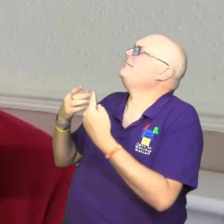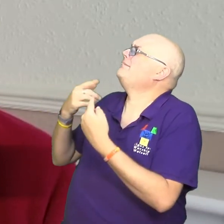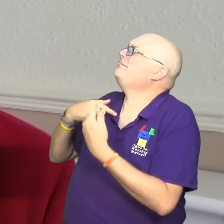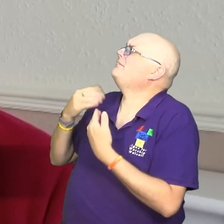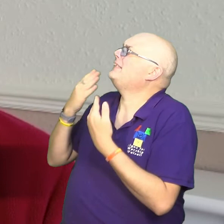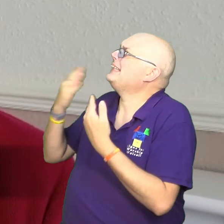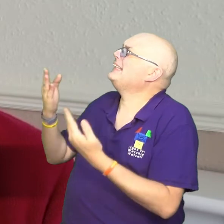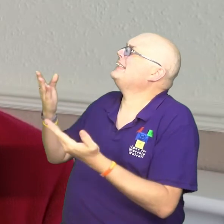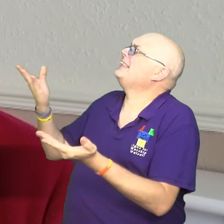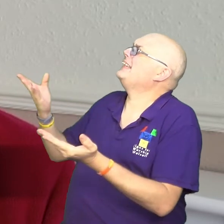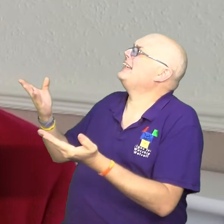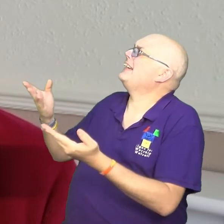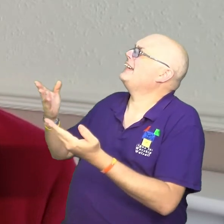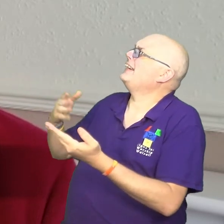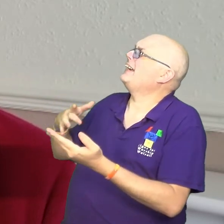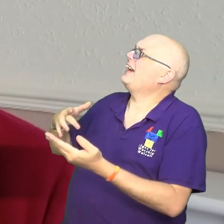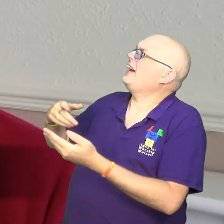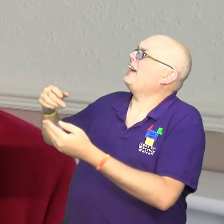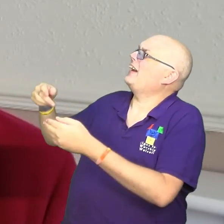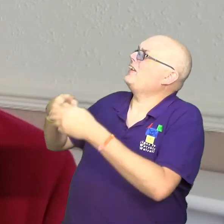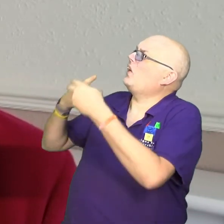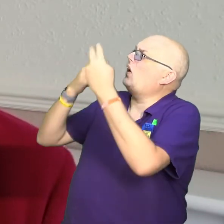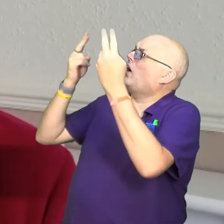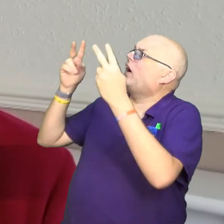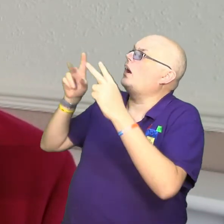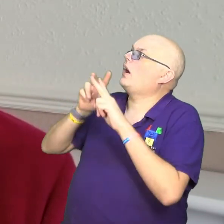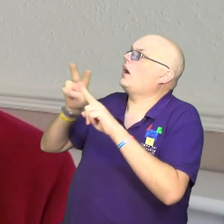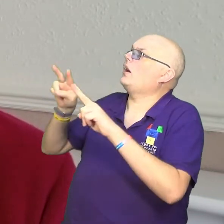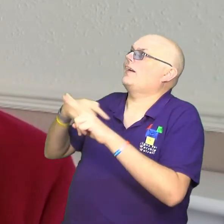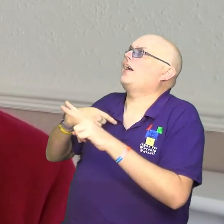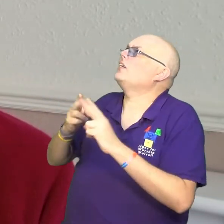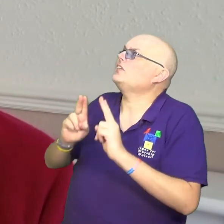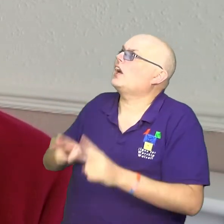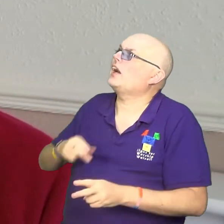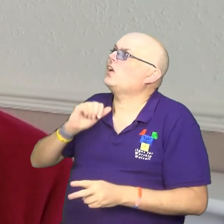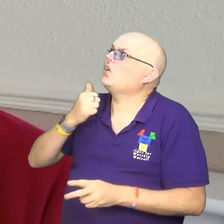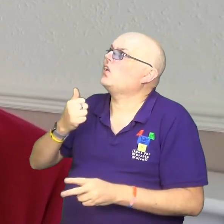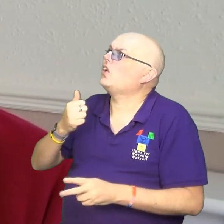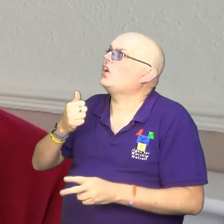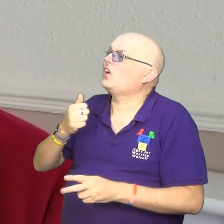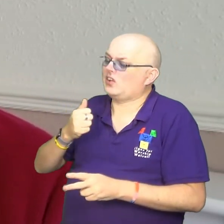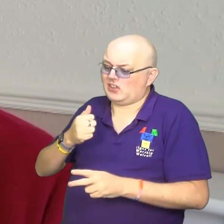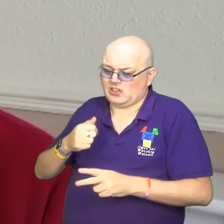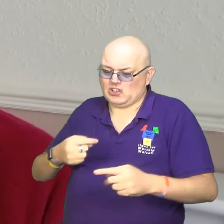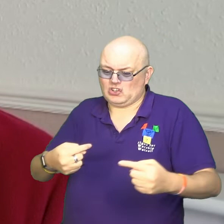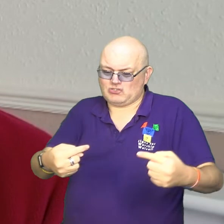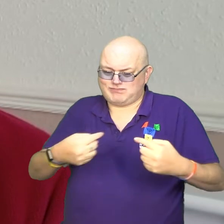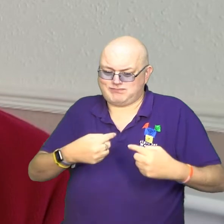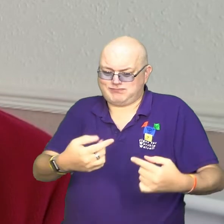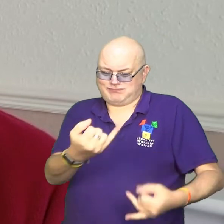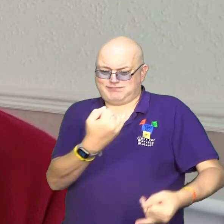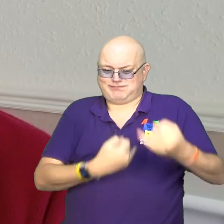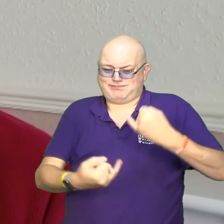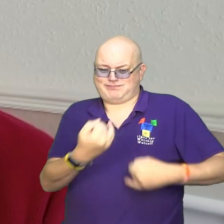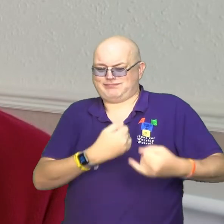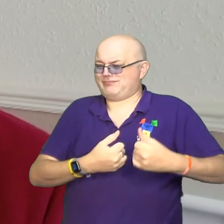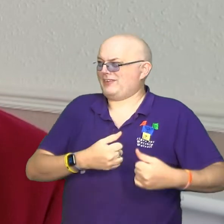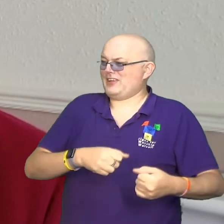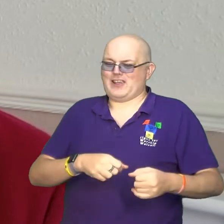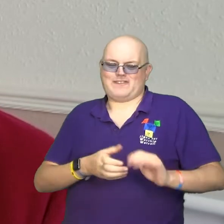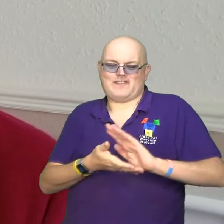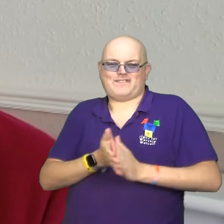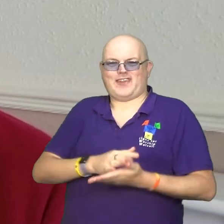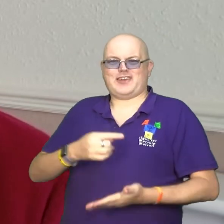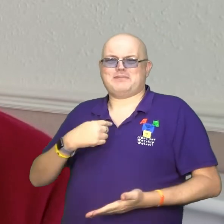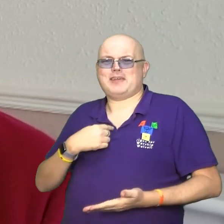O Lord my God. Restore the light to my eyes, or I will die. Don't let my enemies gloat, saying, "We